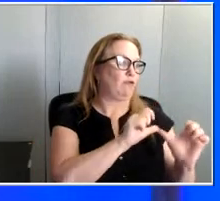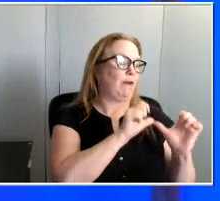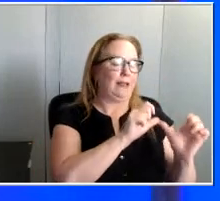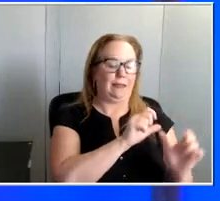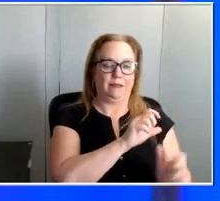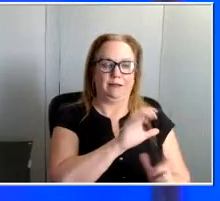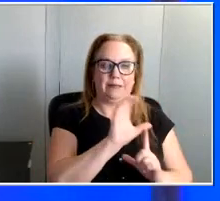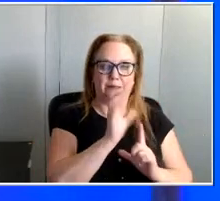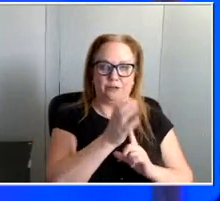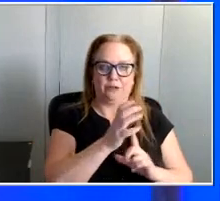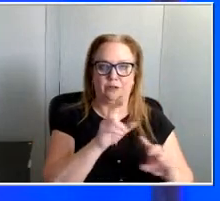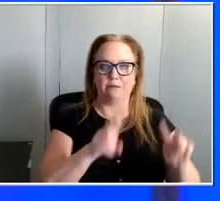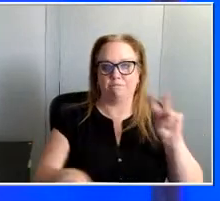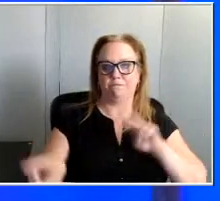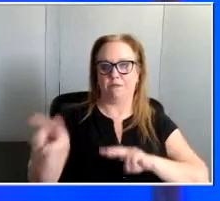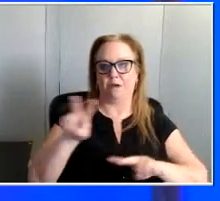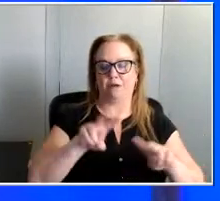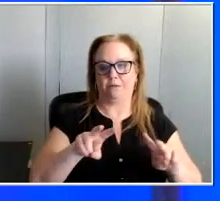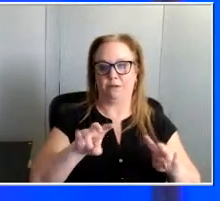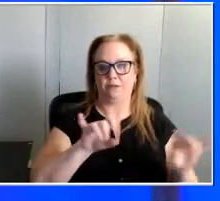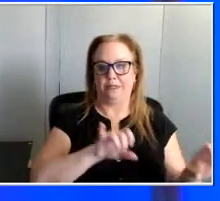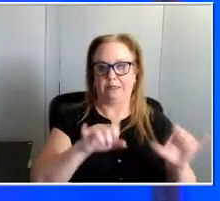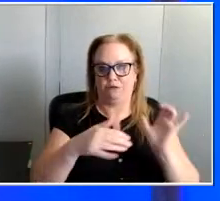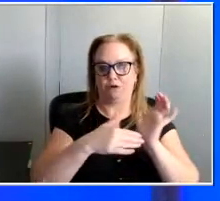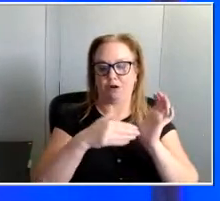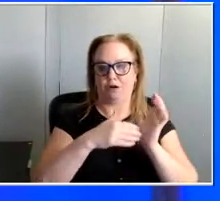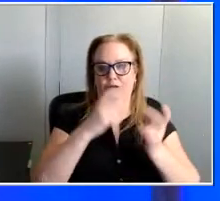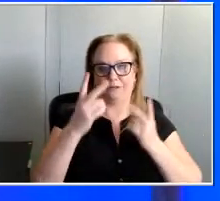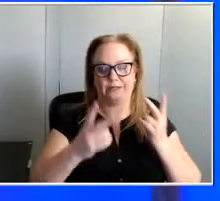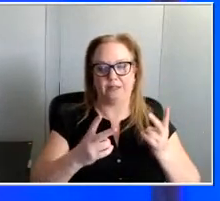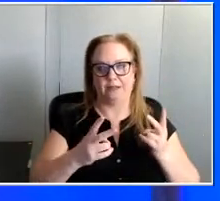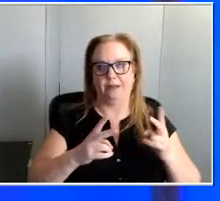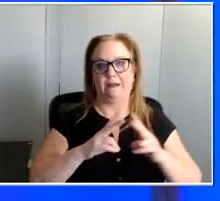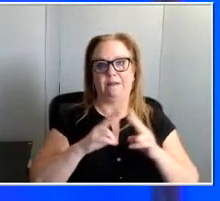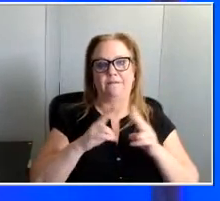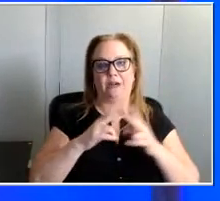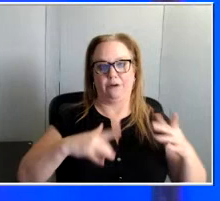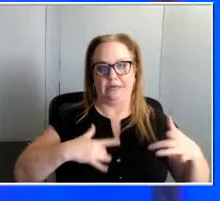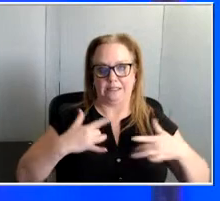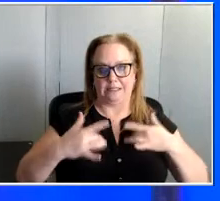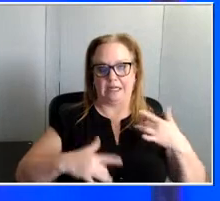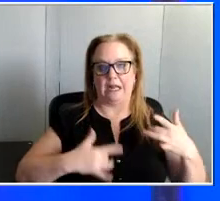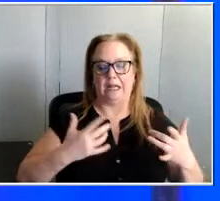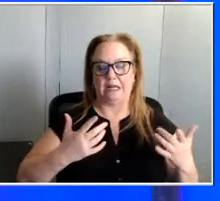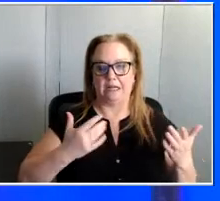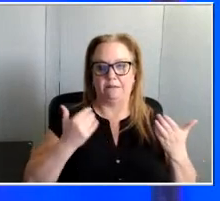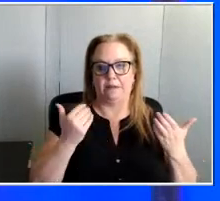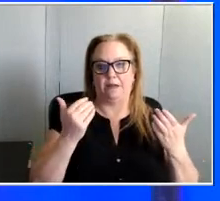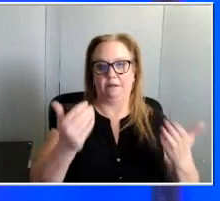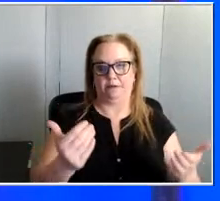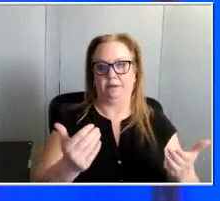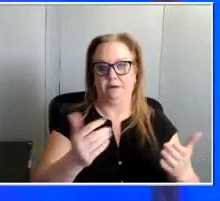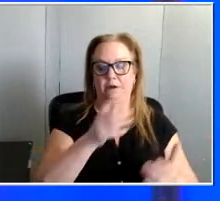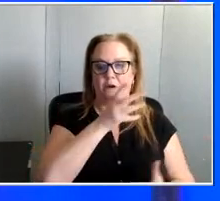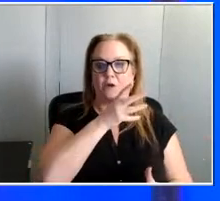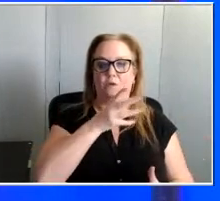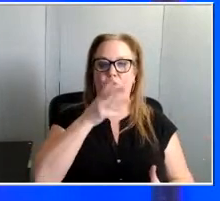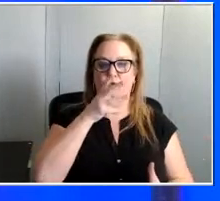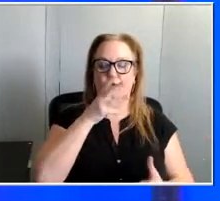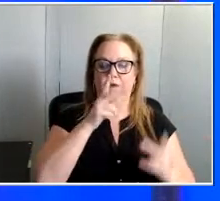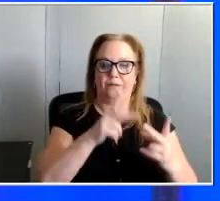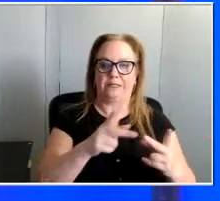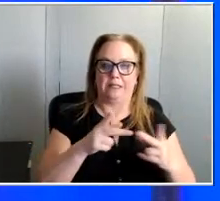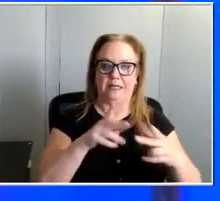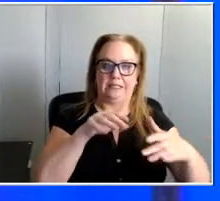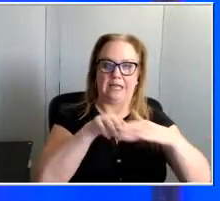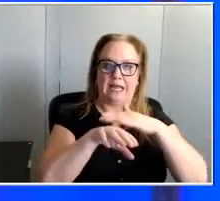from monitoring between their physician visits. Very excited about the potential to really help rural facilities access some